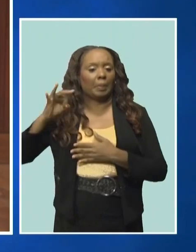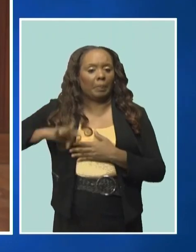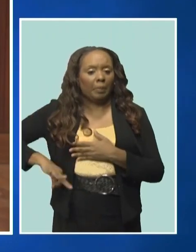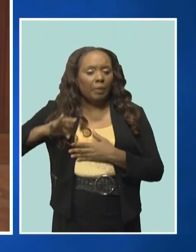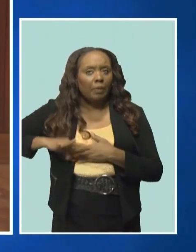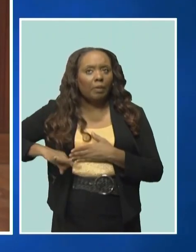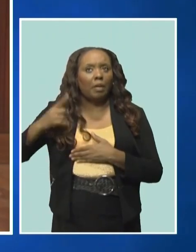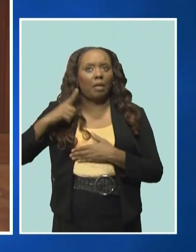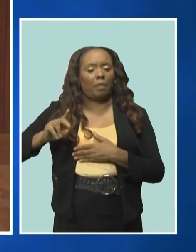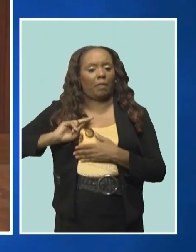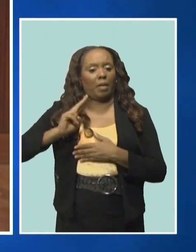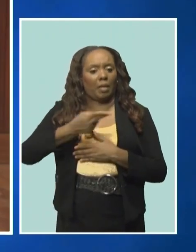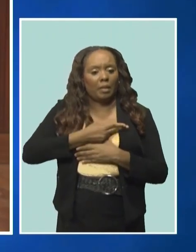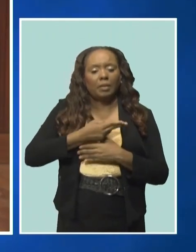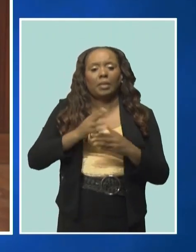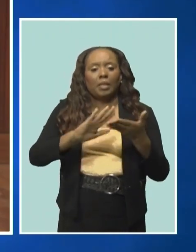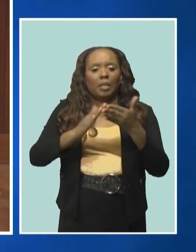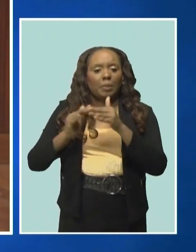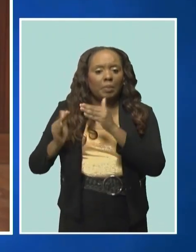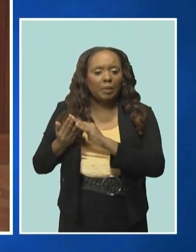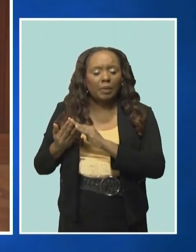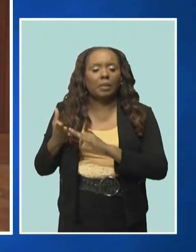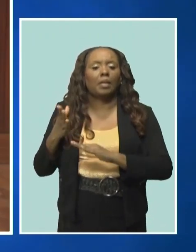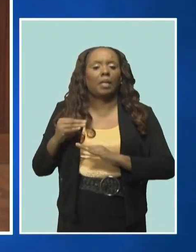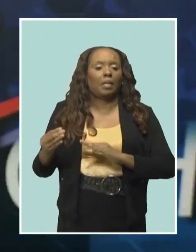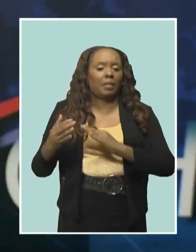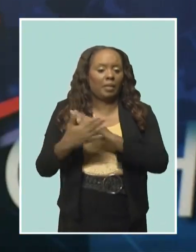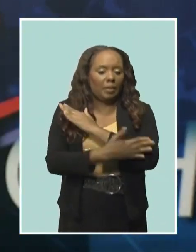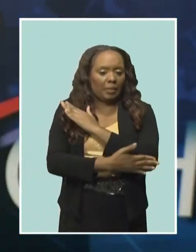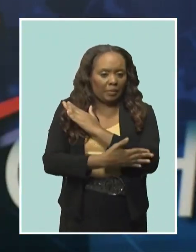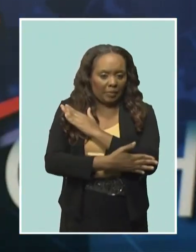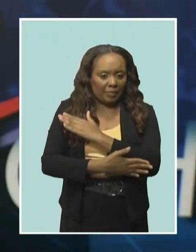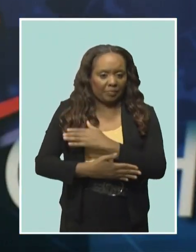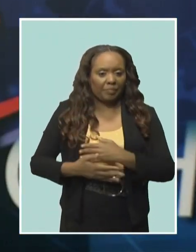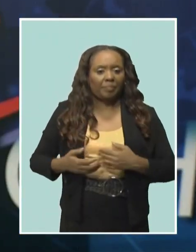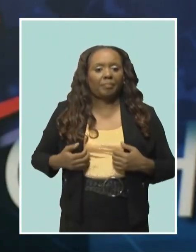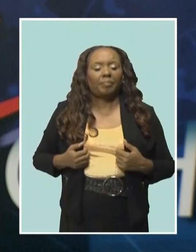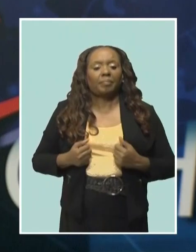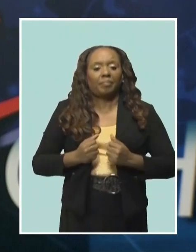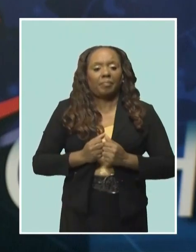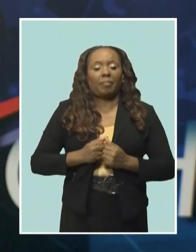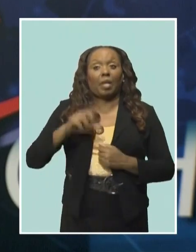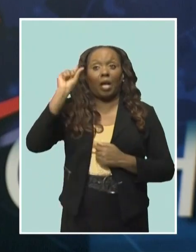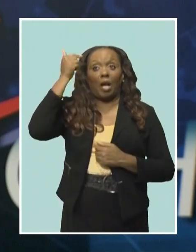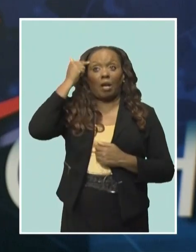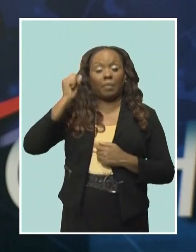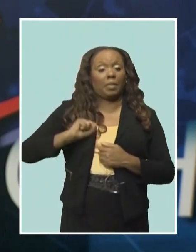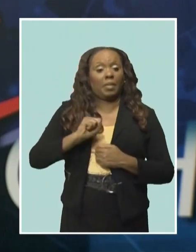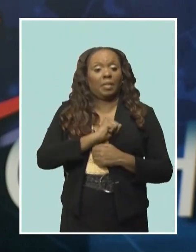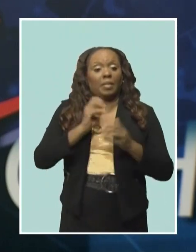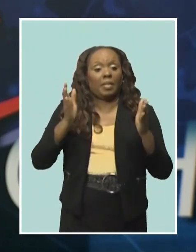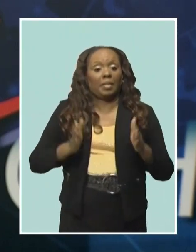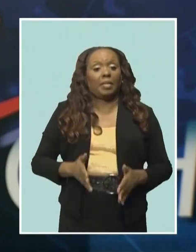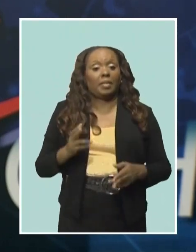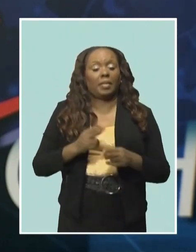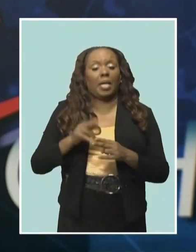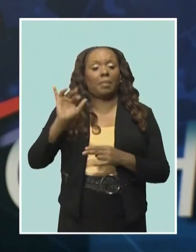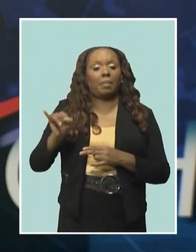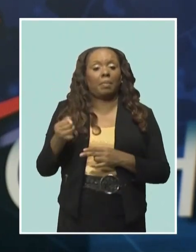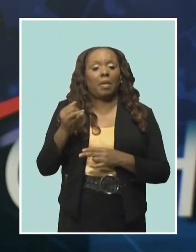to a collective community and a collective society. Government Senator John King is calling for policies to protect